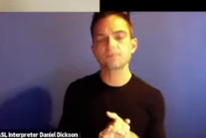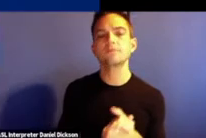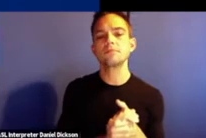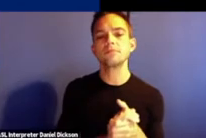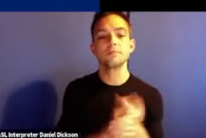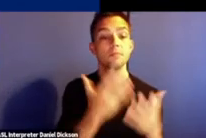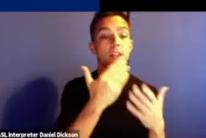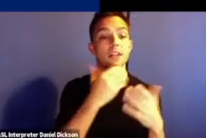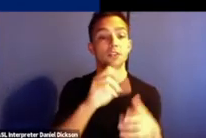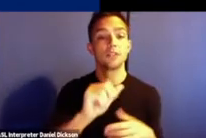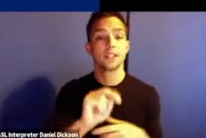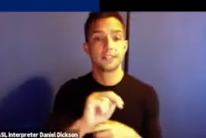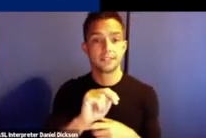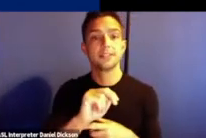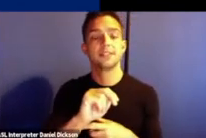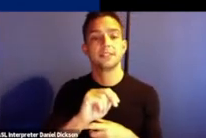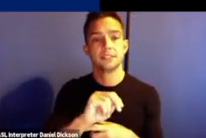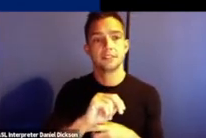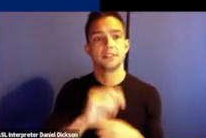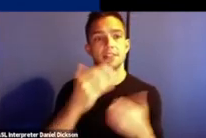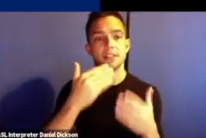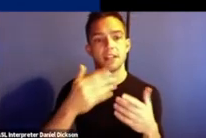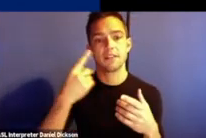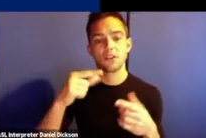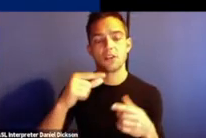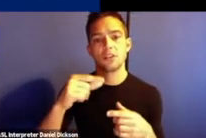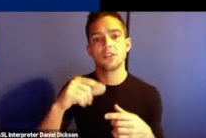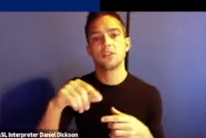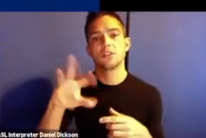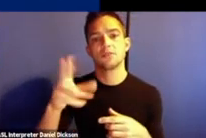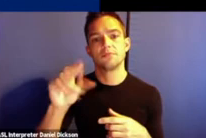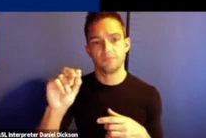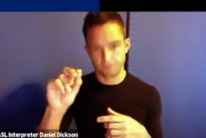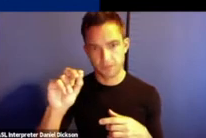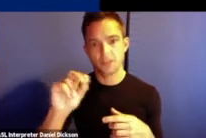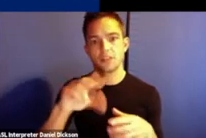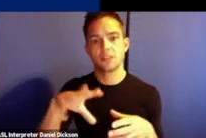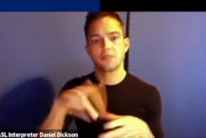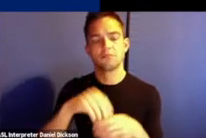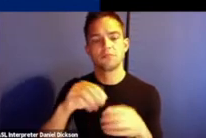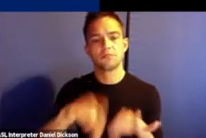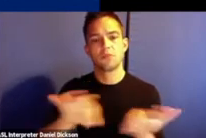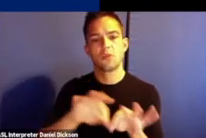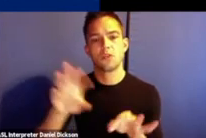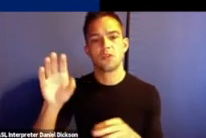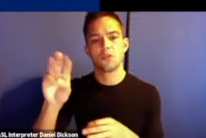Thank you, Susan, and thank you to the Duke Global Health for inviting me to be part of this important webinar.